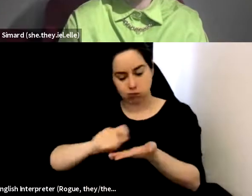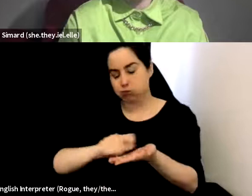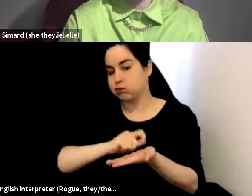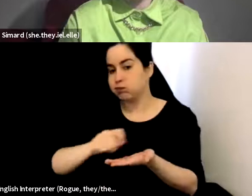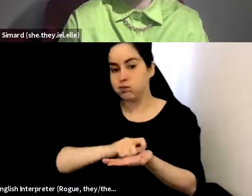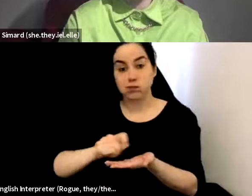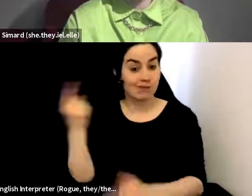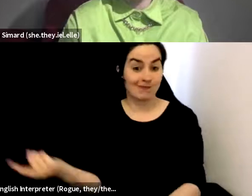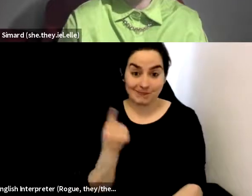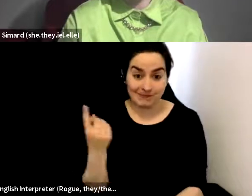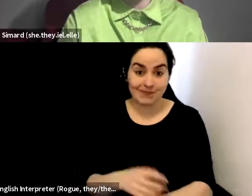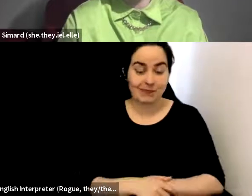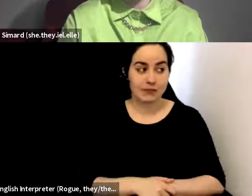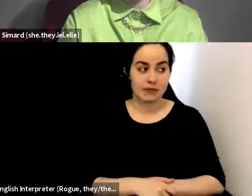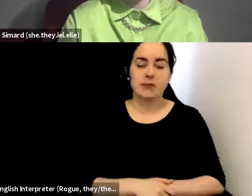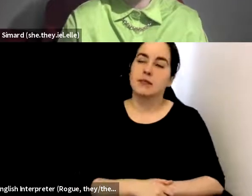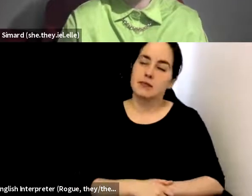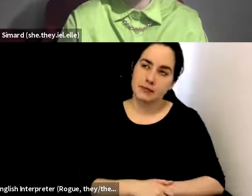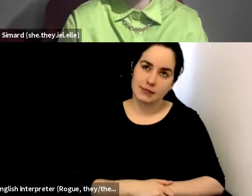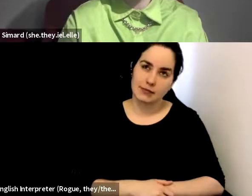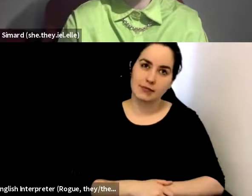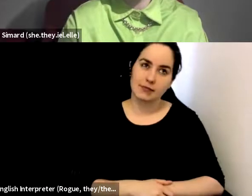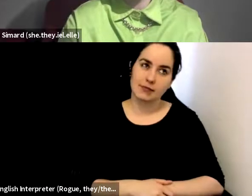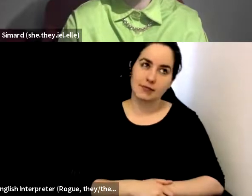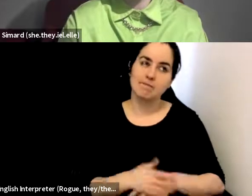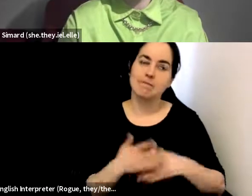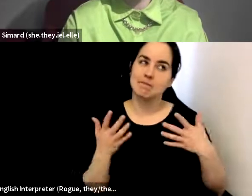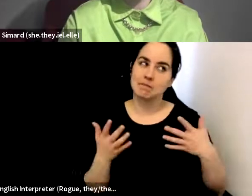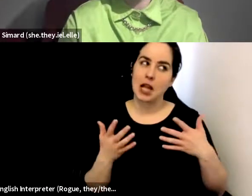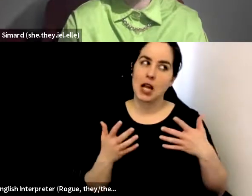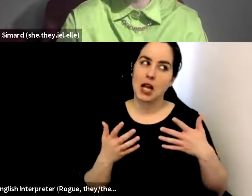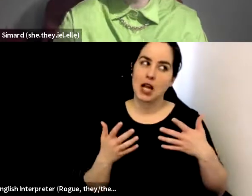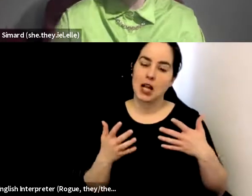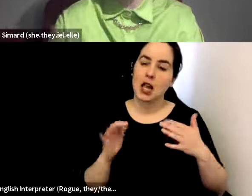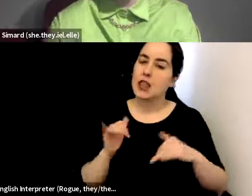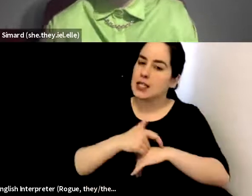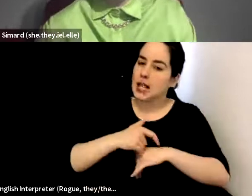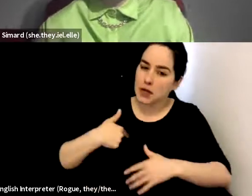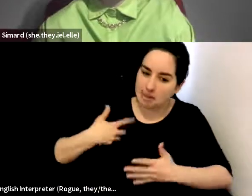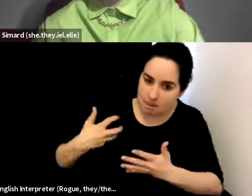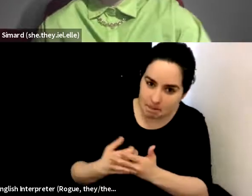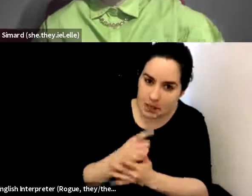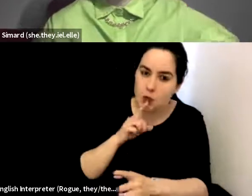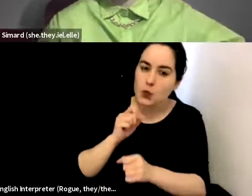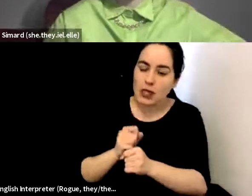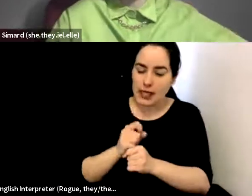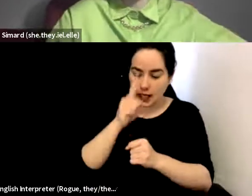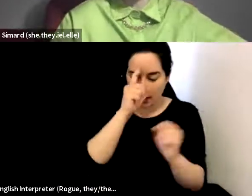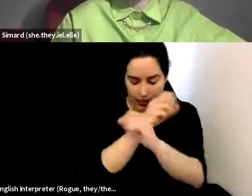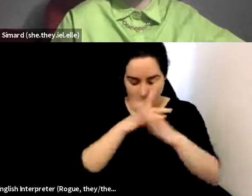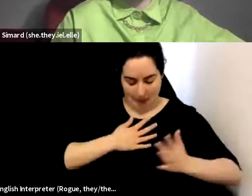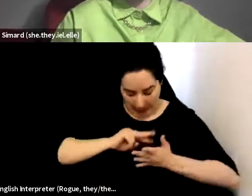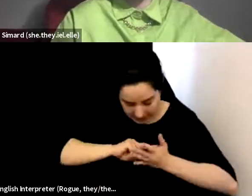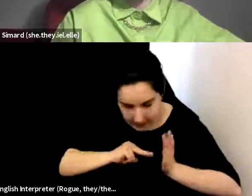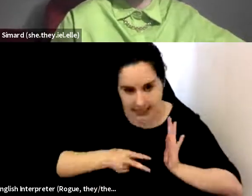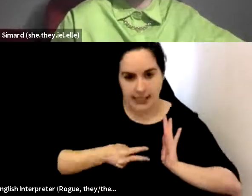But when I really started to intentionally bring my ancestors into work, I think that they sort of showed up in a way that